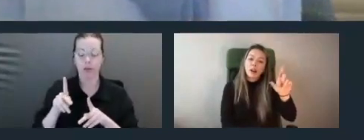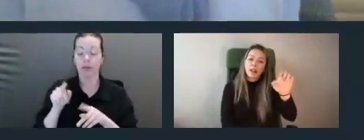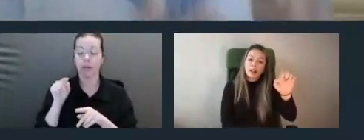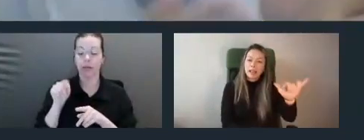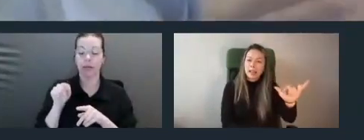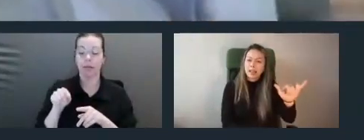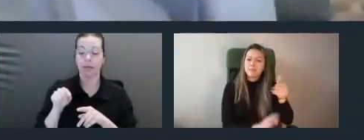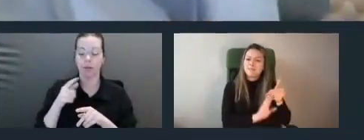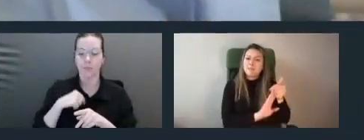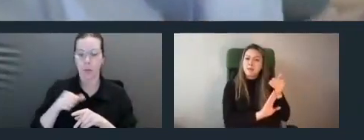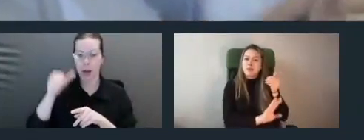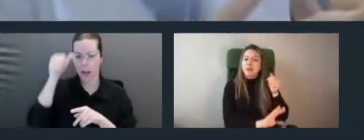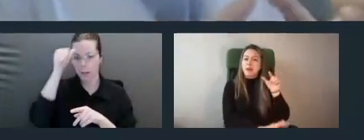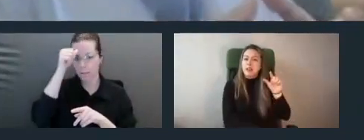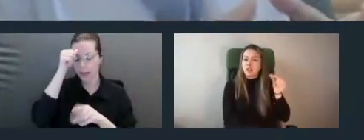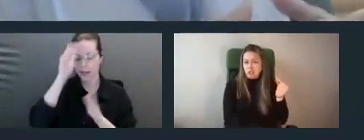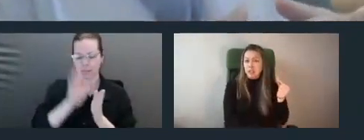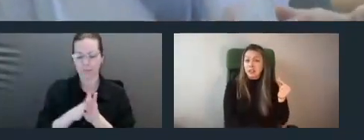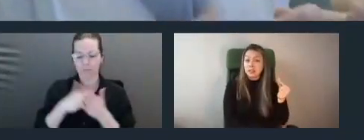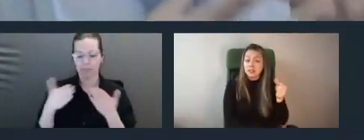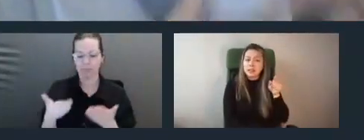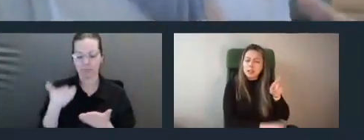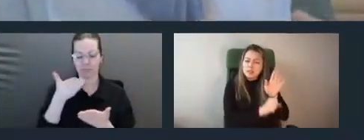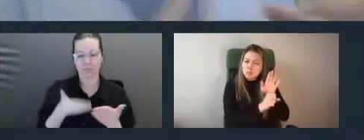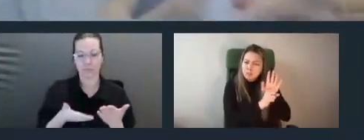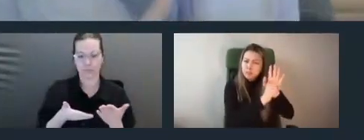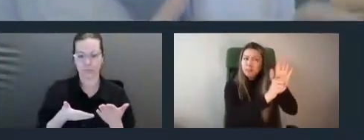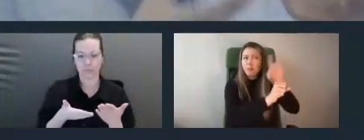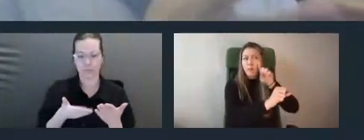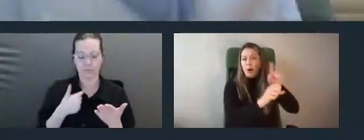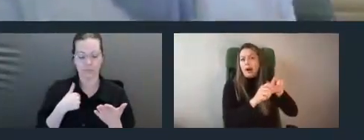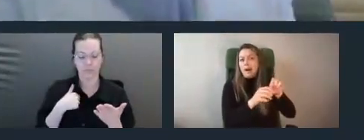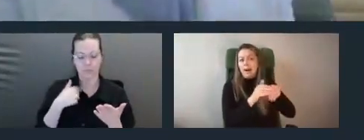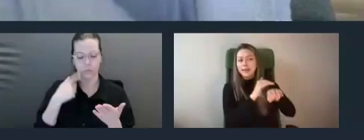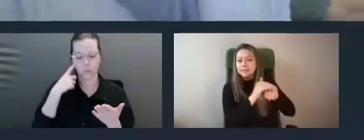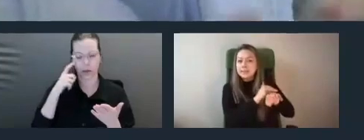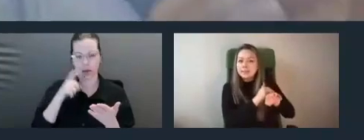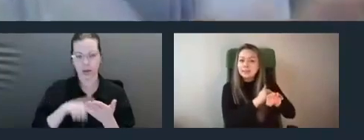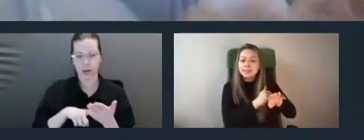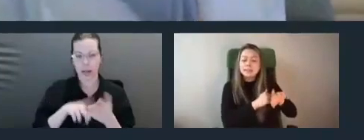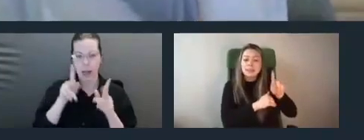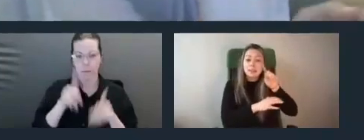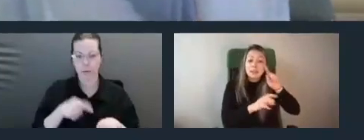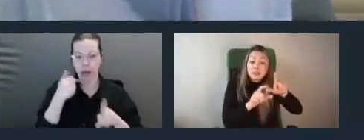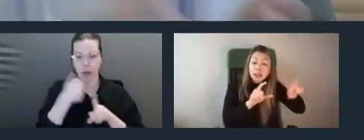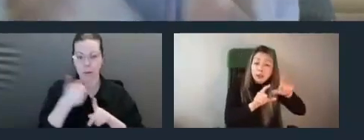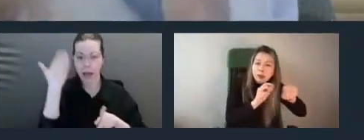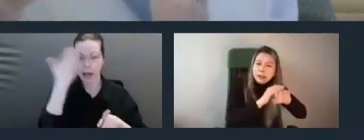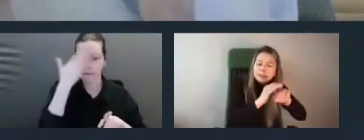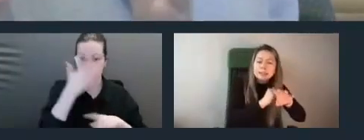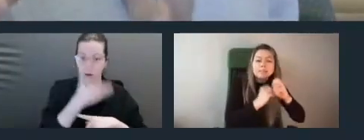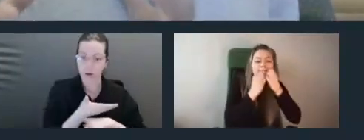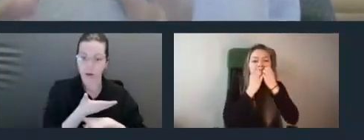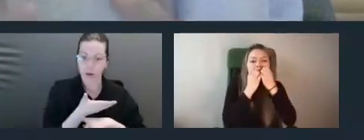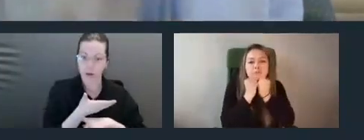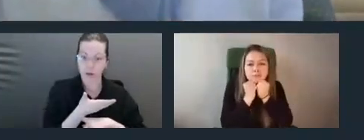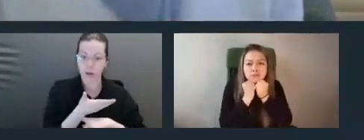services. And I think language access and the need for us to protect native languages also falls under